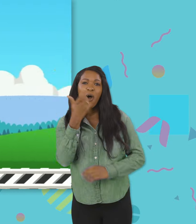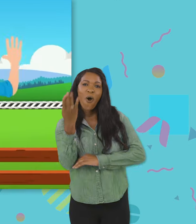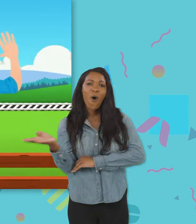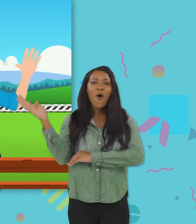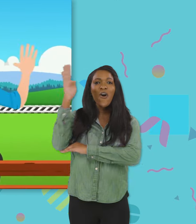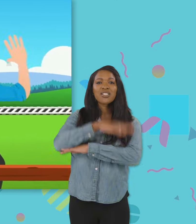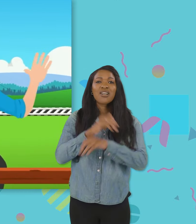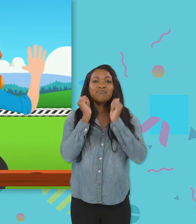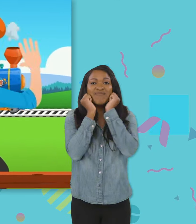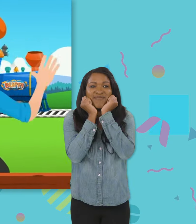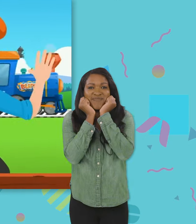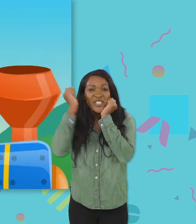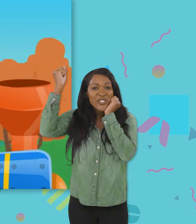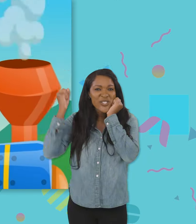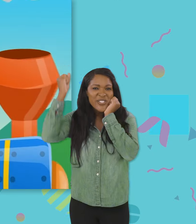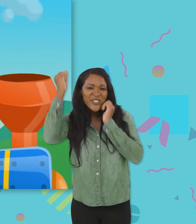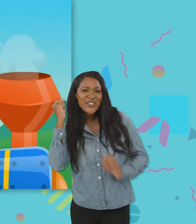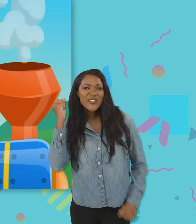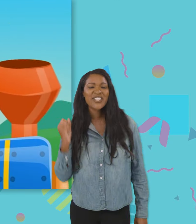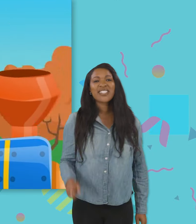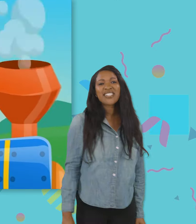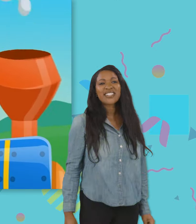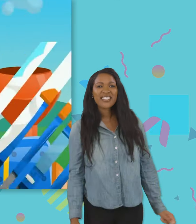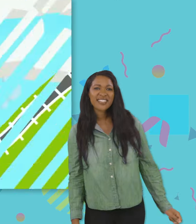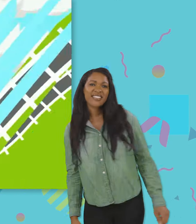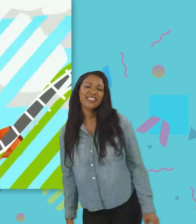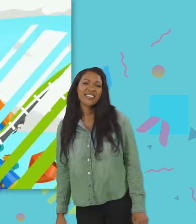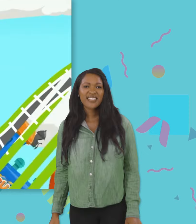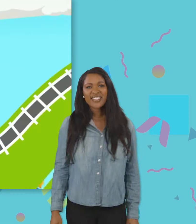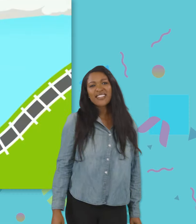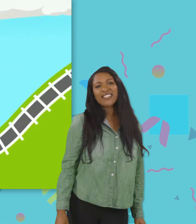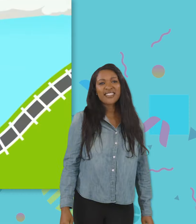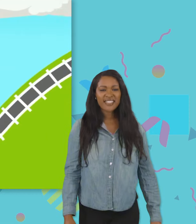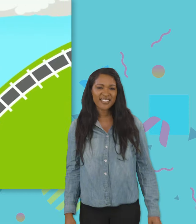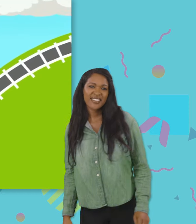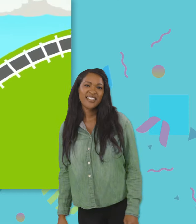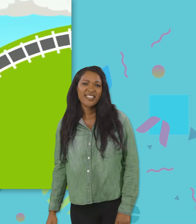day watching you go choo-choo.